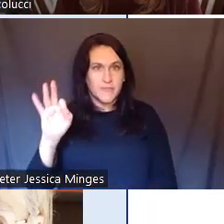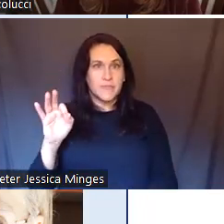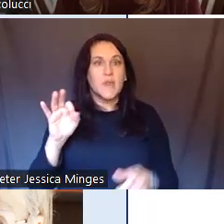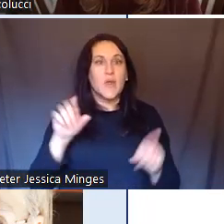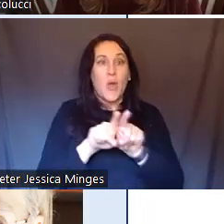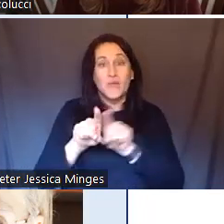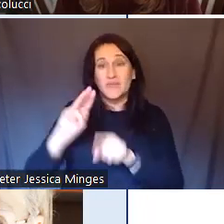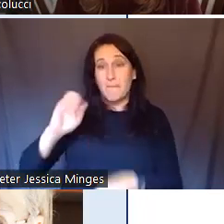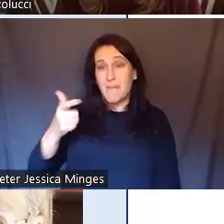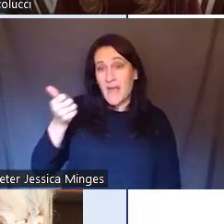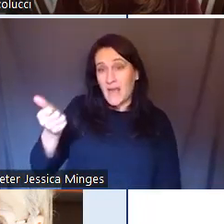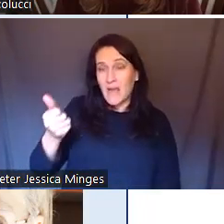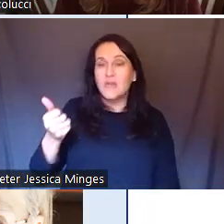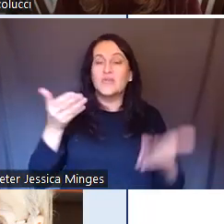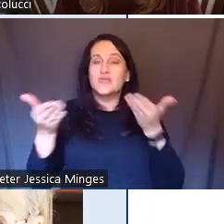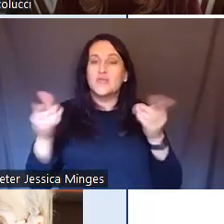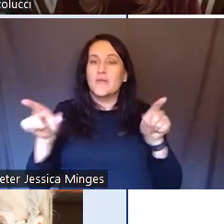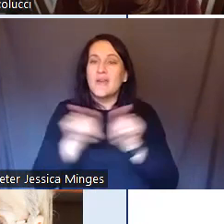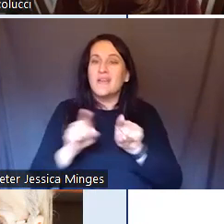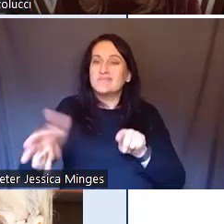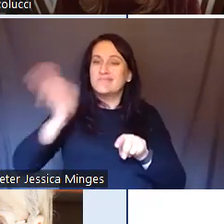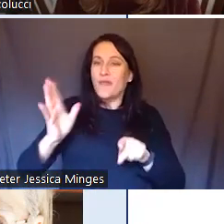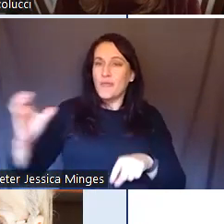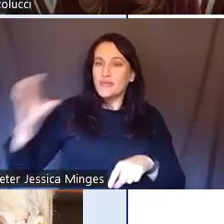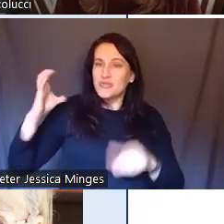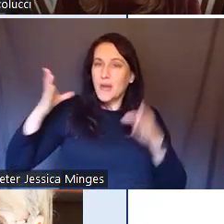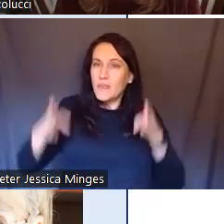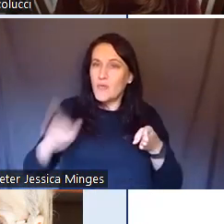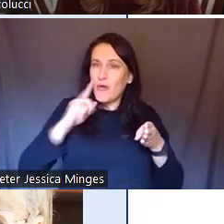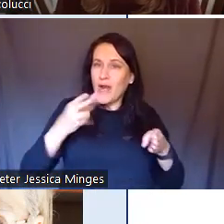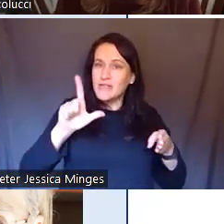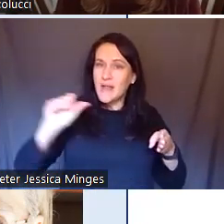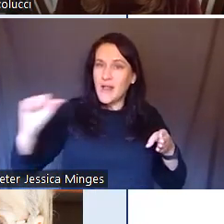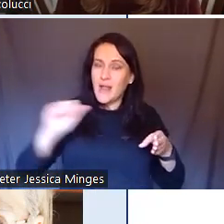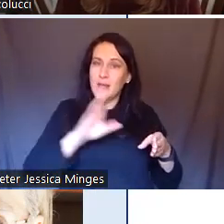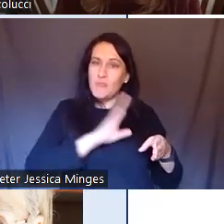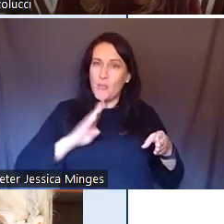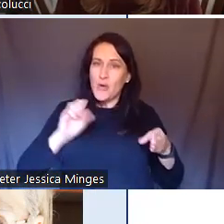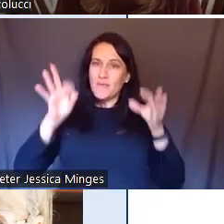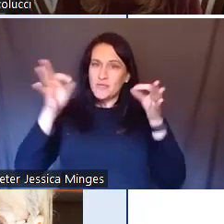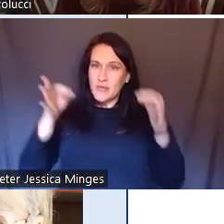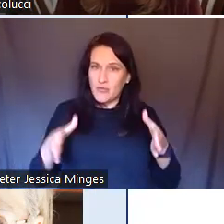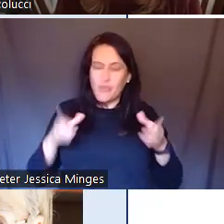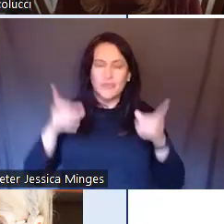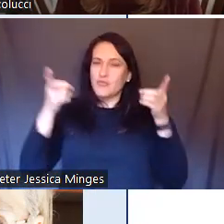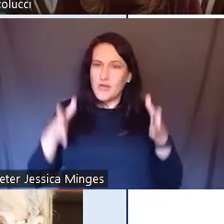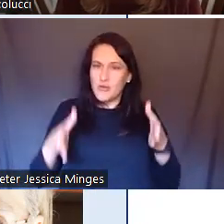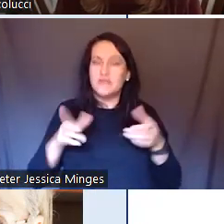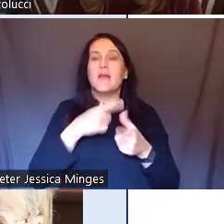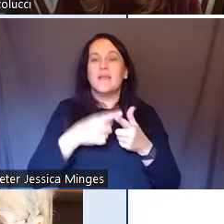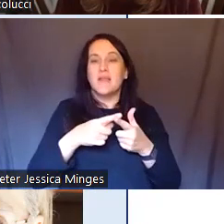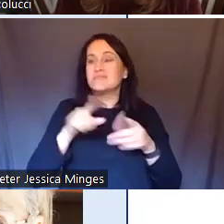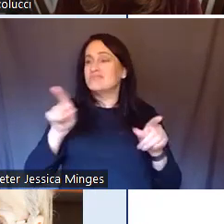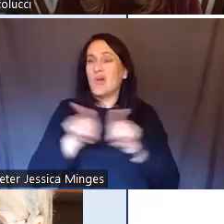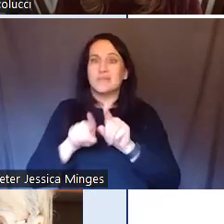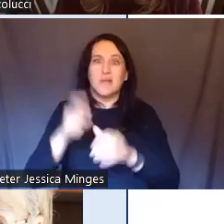also served as the former chair of the HLAA Board of Directors, and she's heavily involved not only